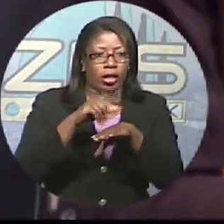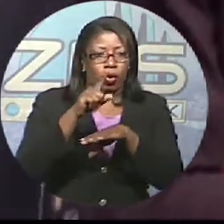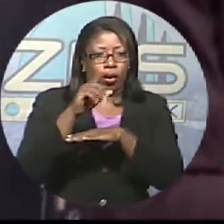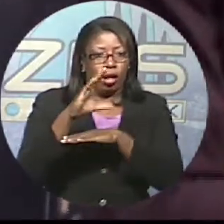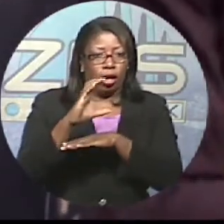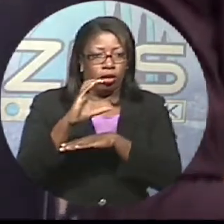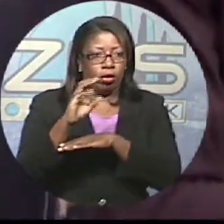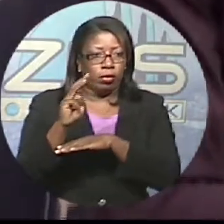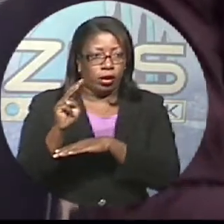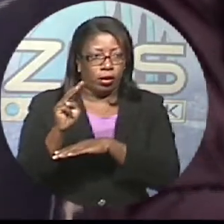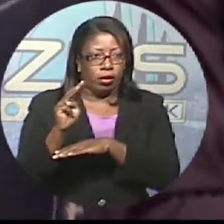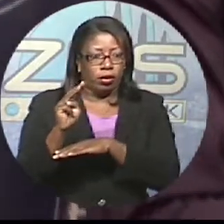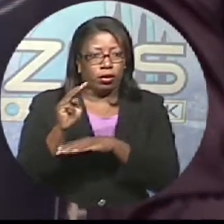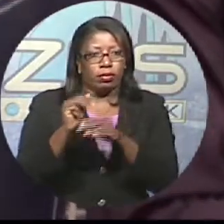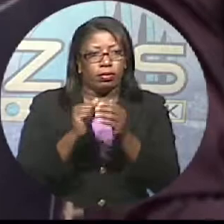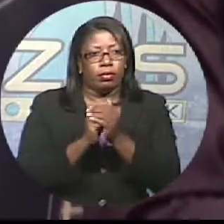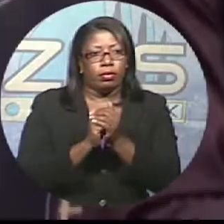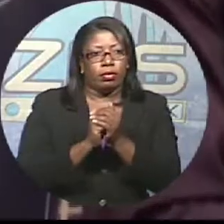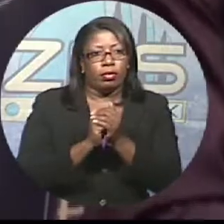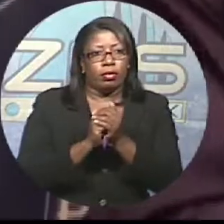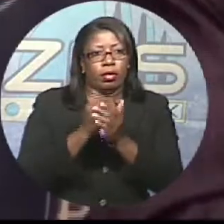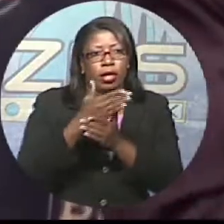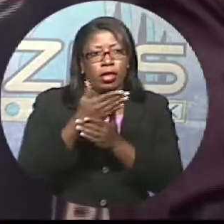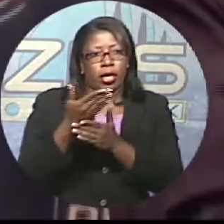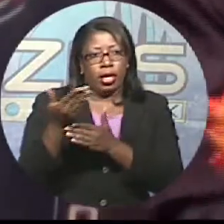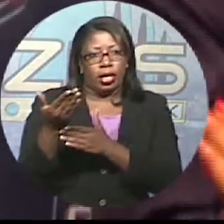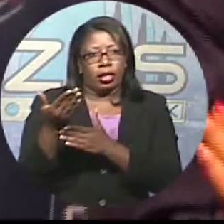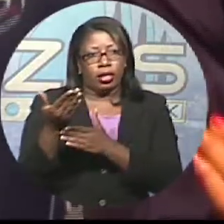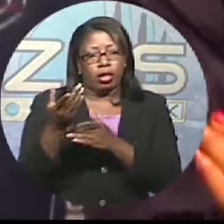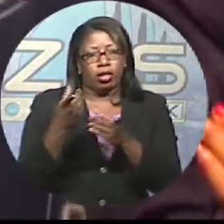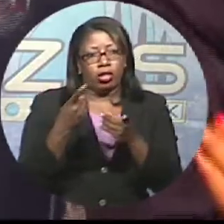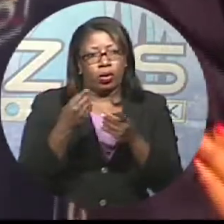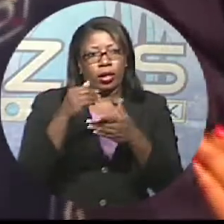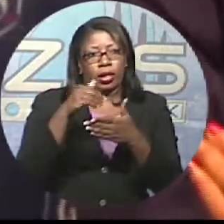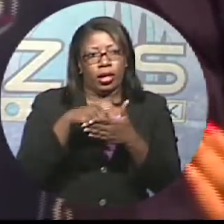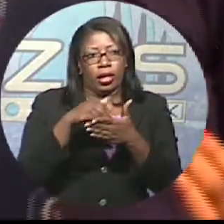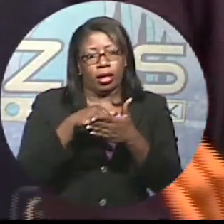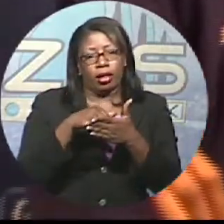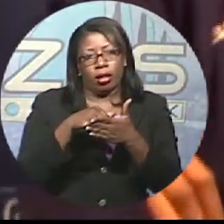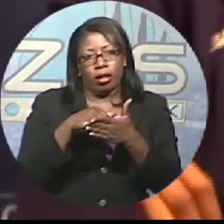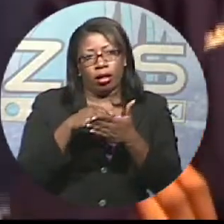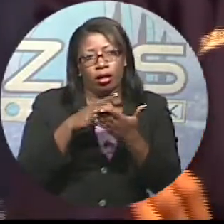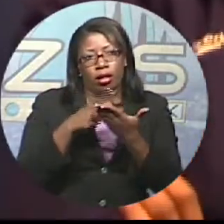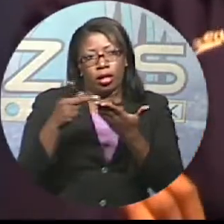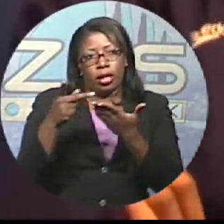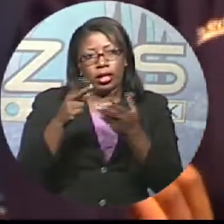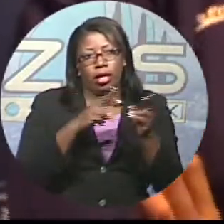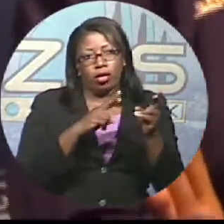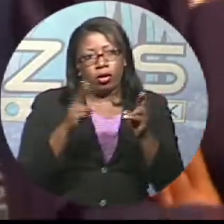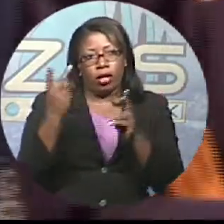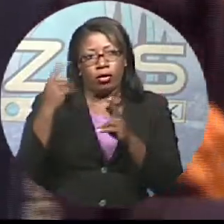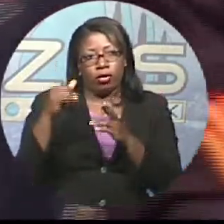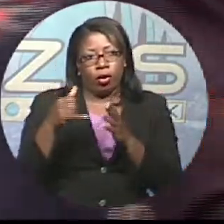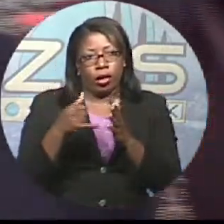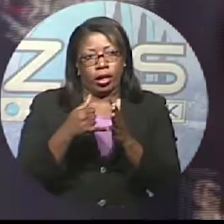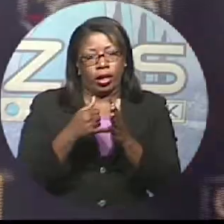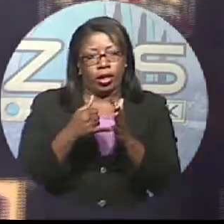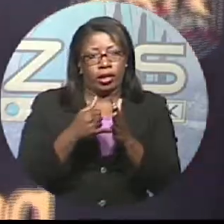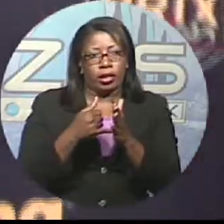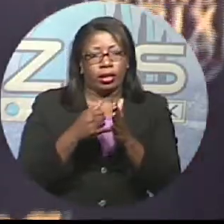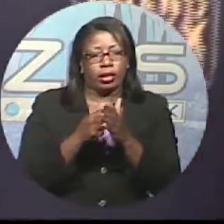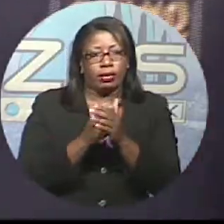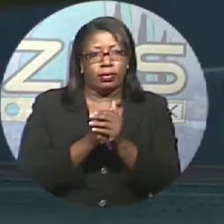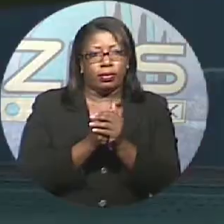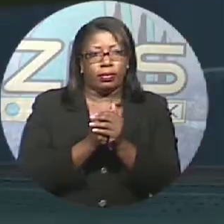So the things that we've been getting done in the practice are preparing me for, I hope, for a good back end in my